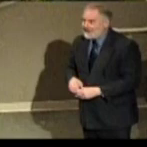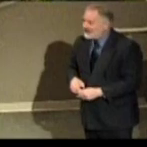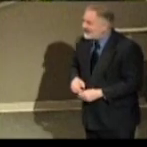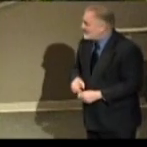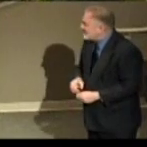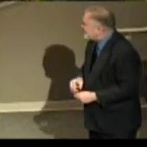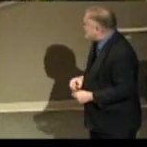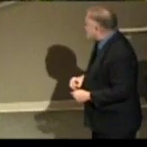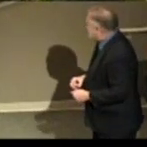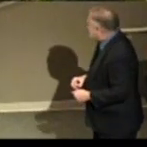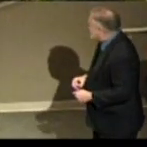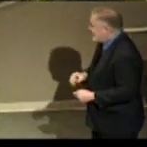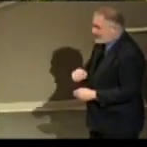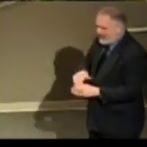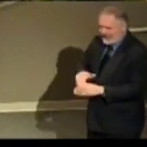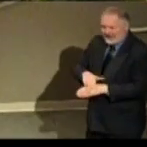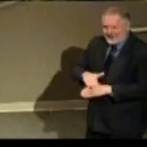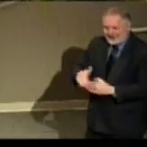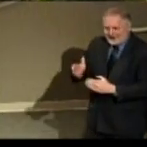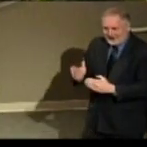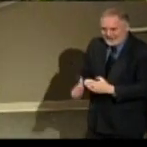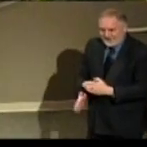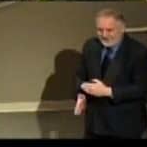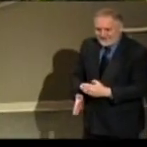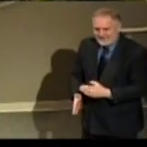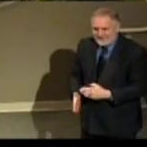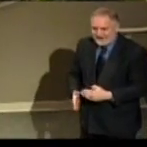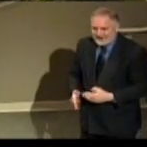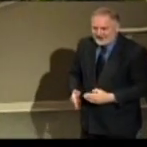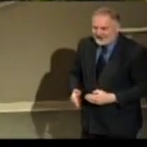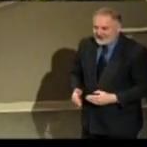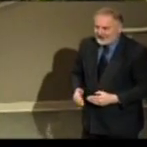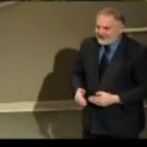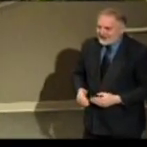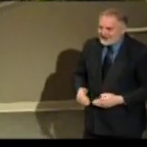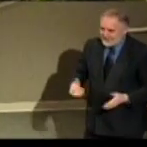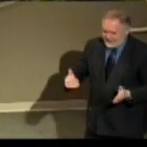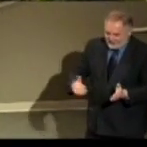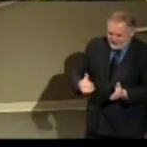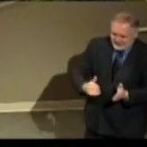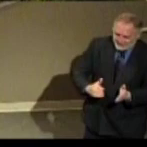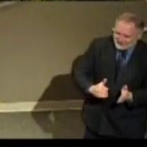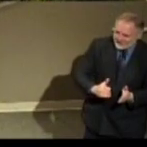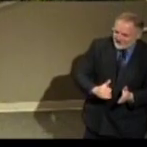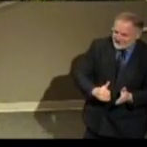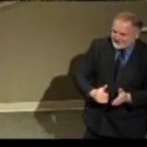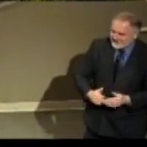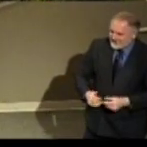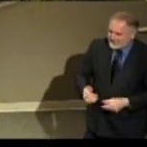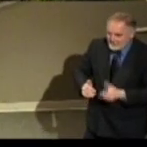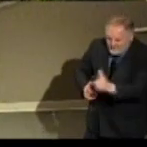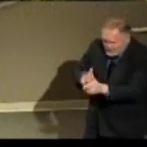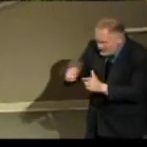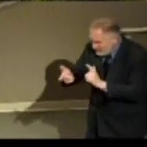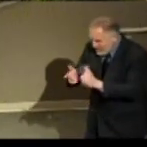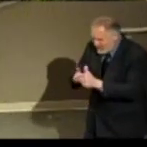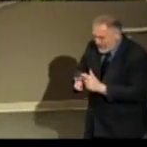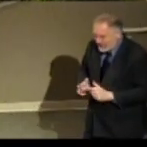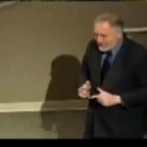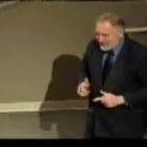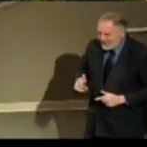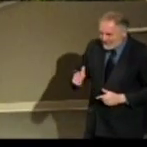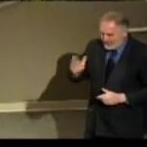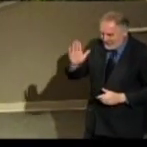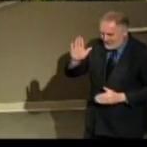more. And I mean, at the end, they're not the distance apart from me to your song leader. And they're just going pow, and it's going pow.